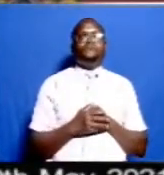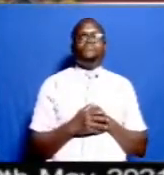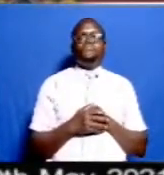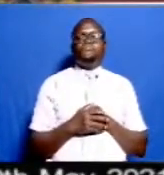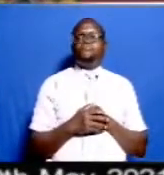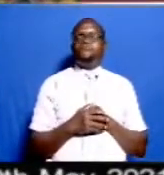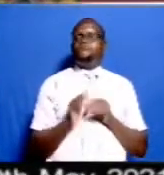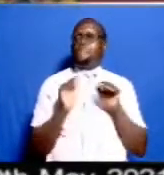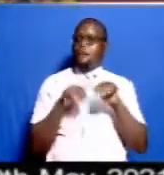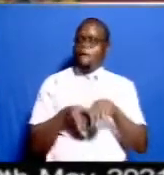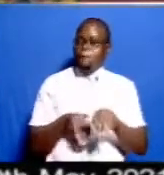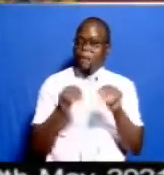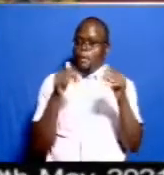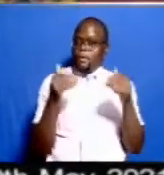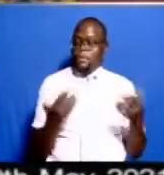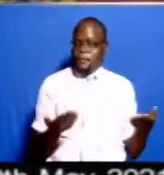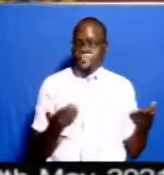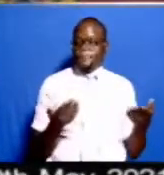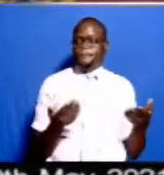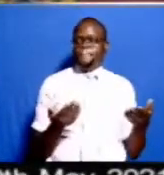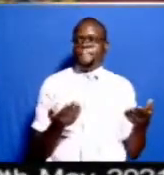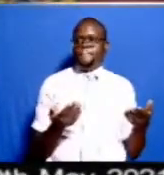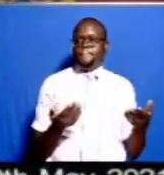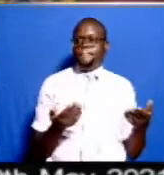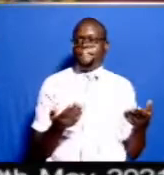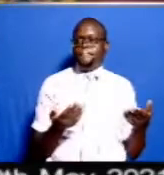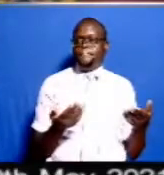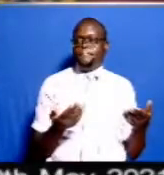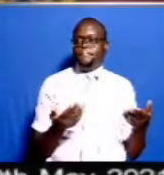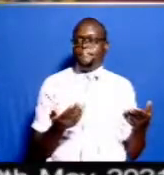pursuant, therefore, to